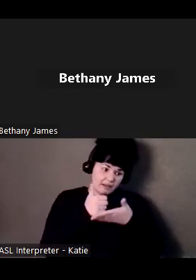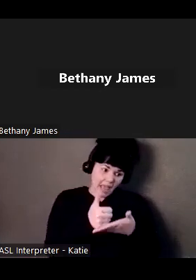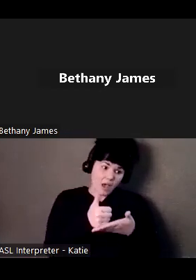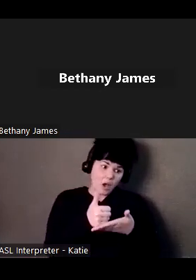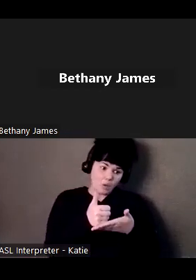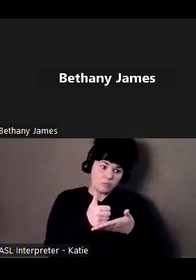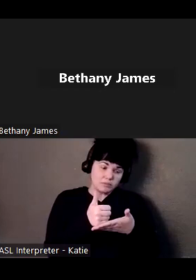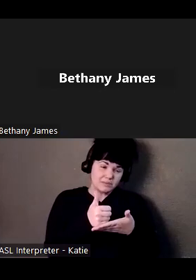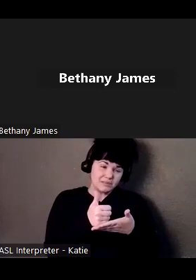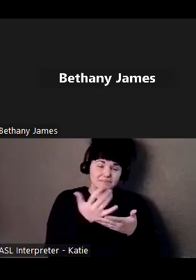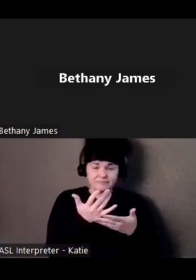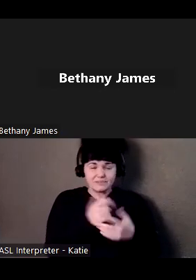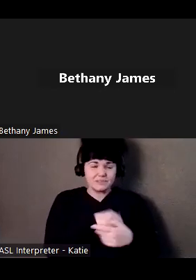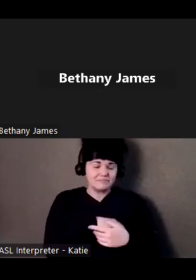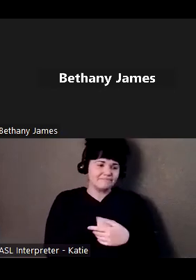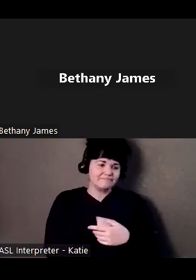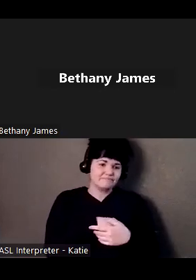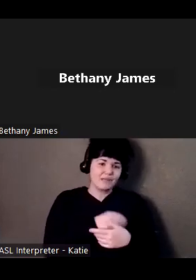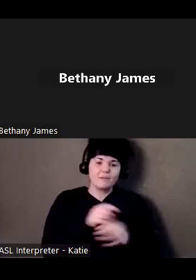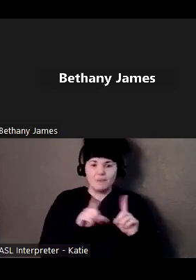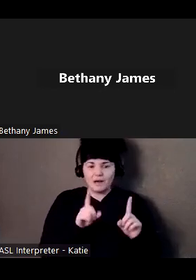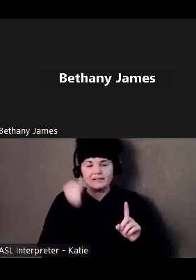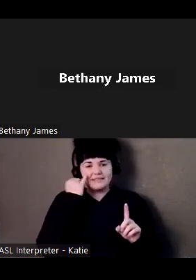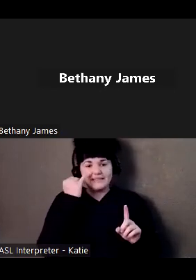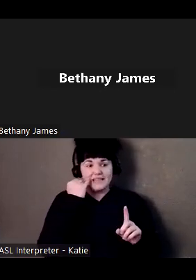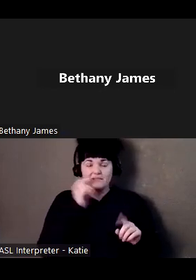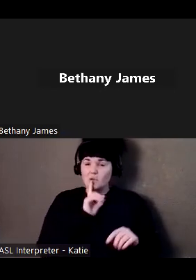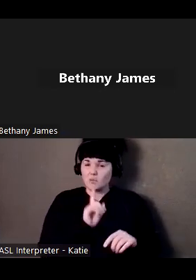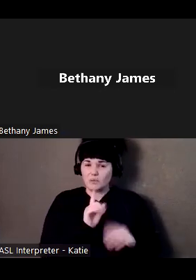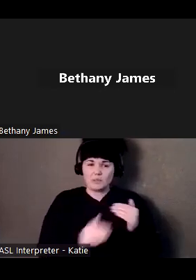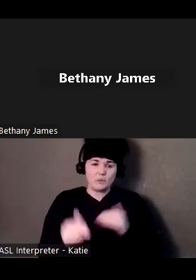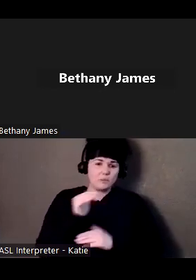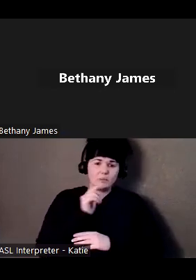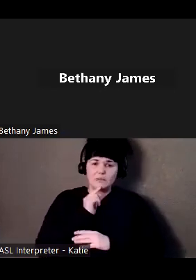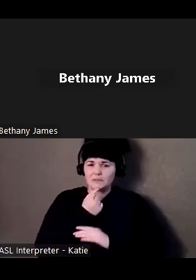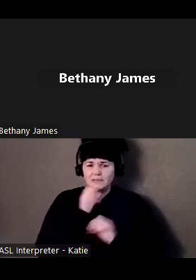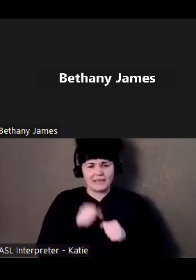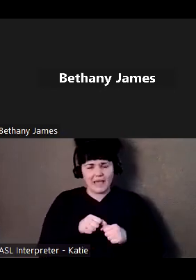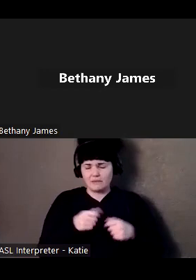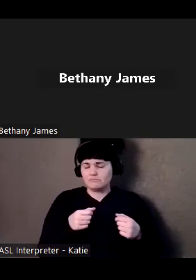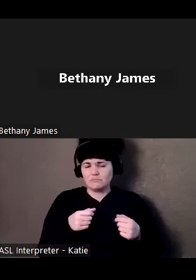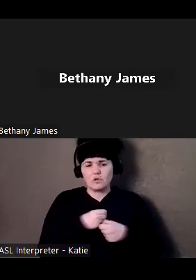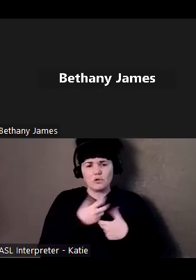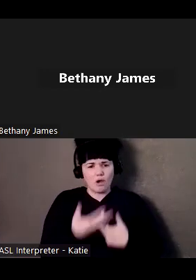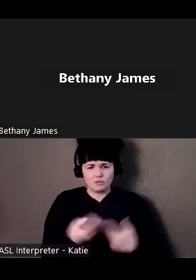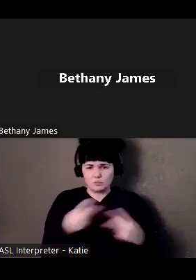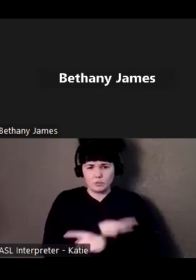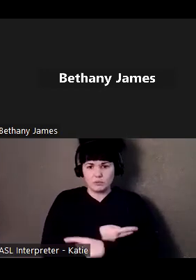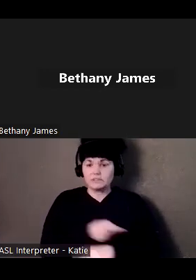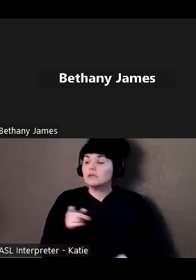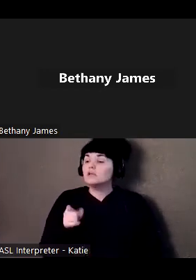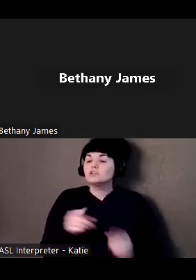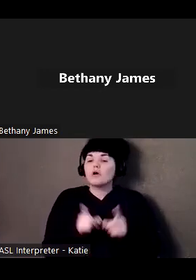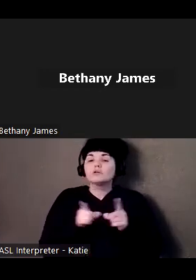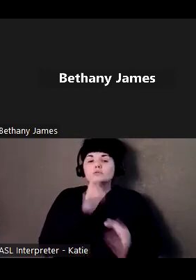extreme, it really seems counterproductive. She also talks about a troubling trend of young people on social